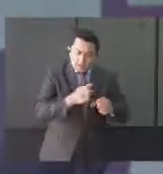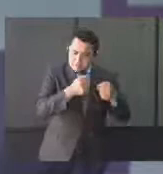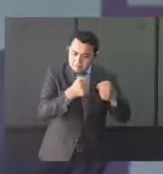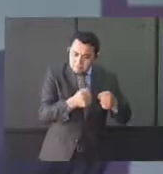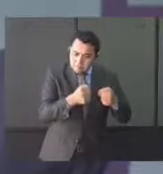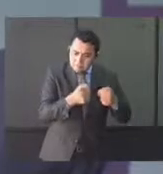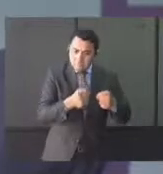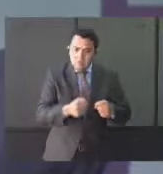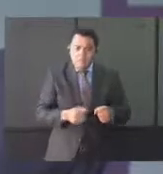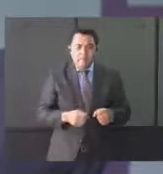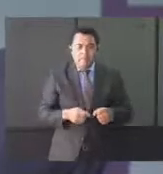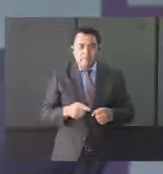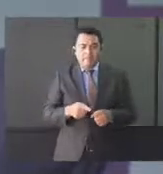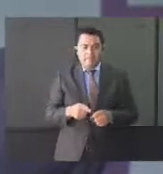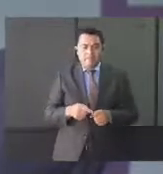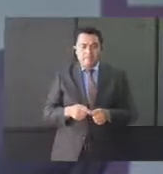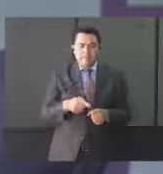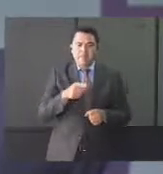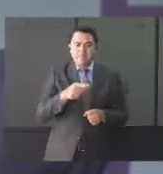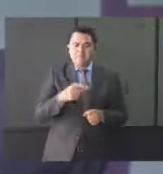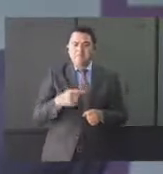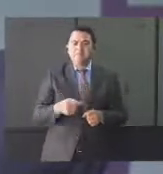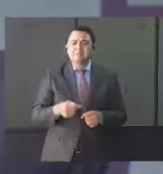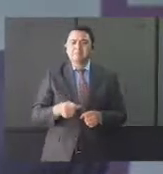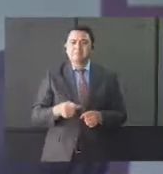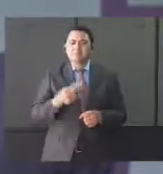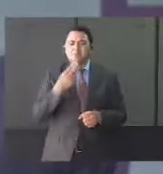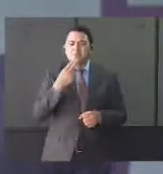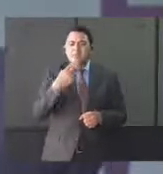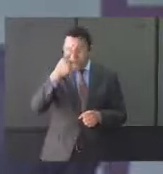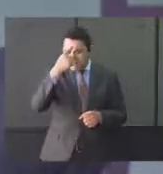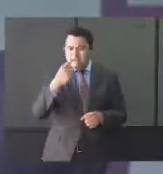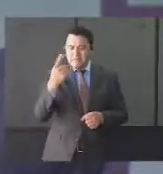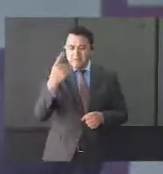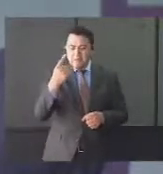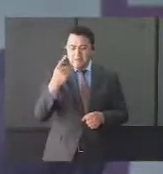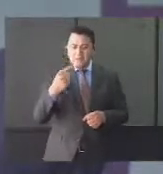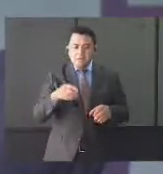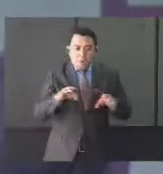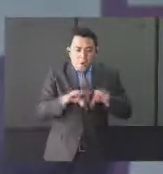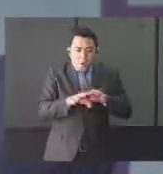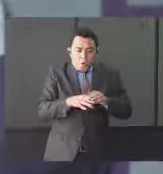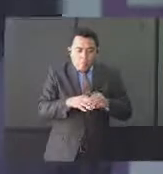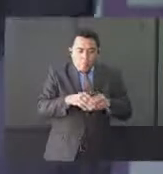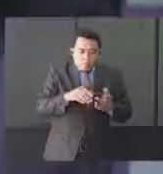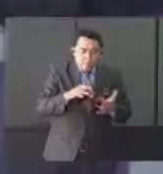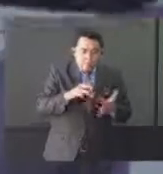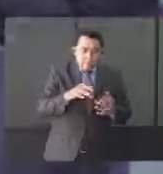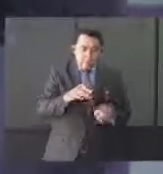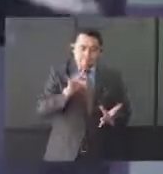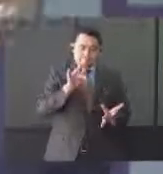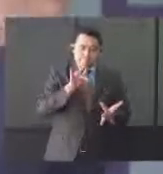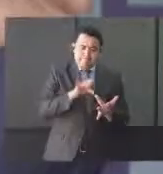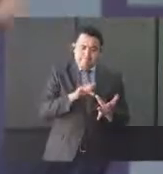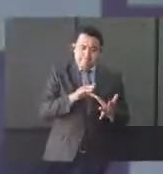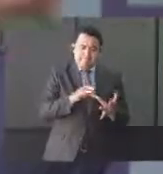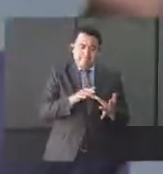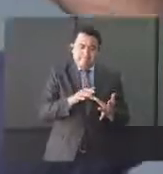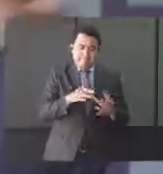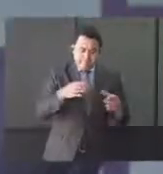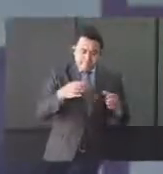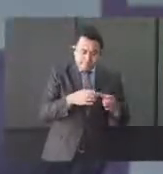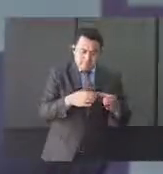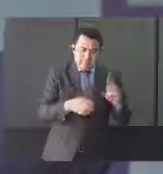integration and inclusion in all the different public spaces of our region, autonomous region. There is